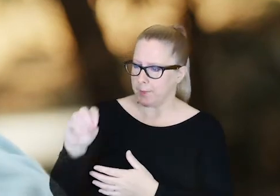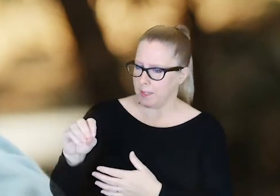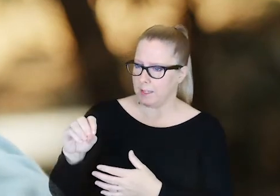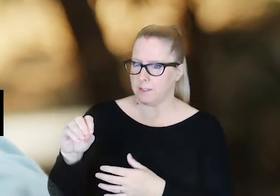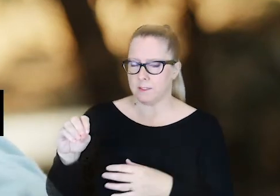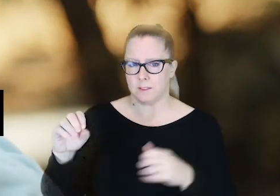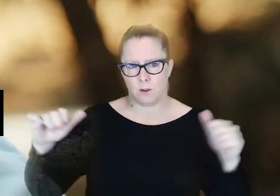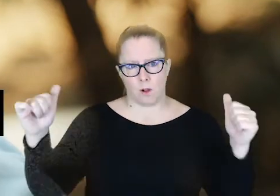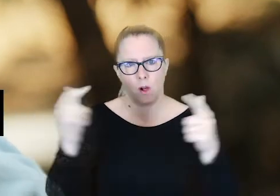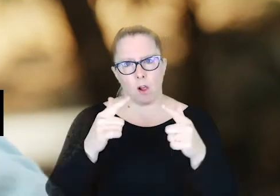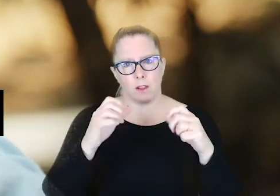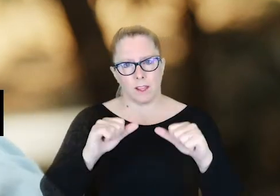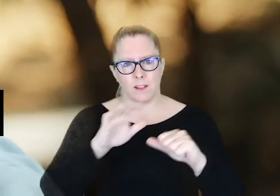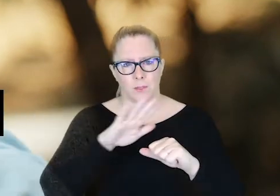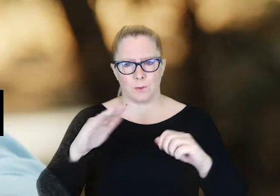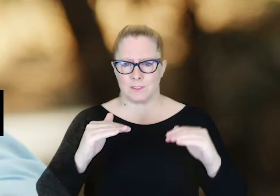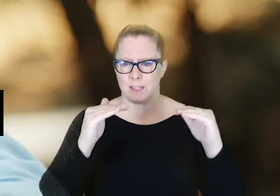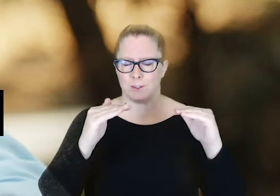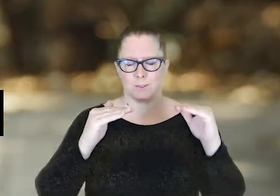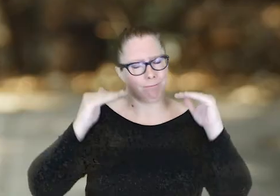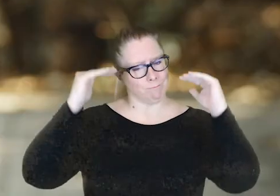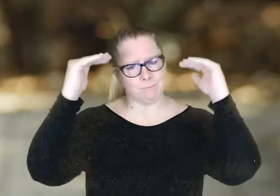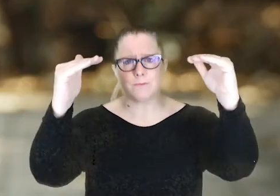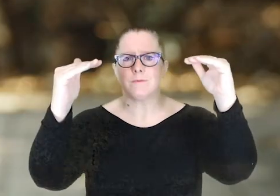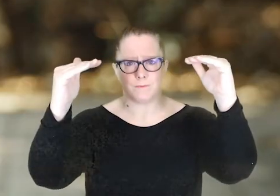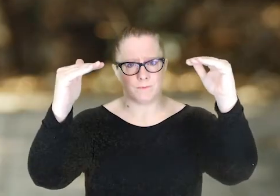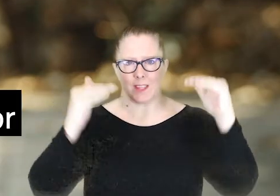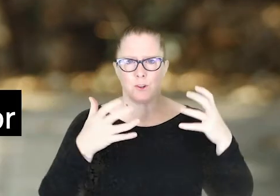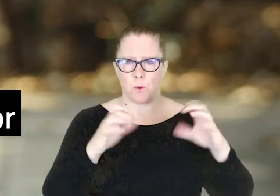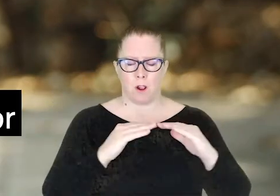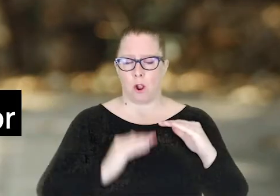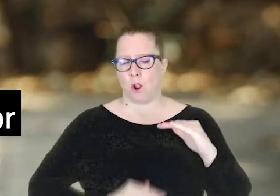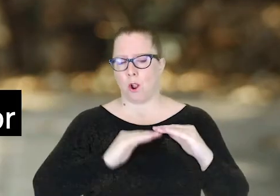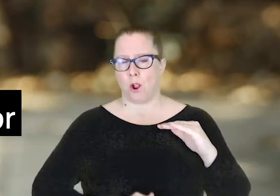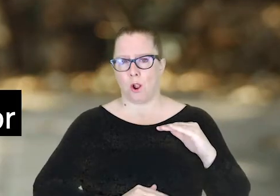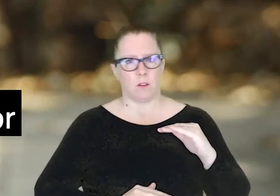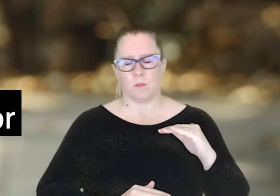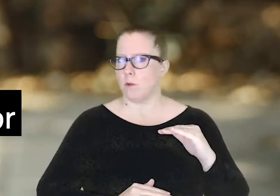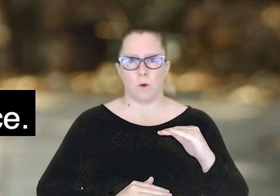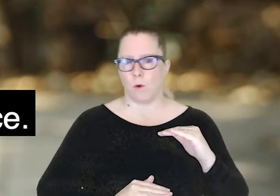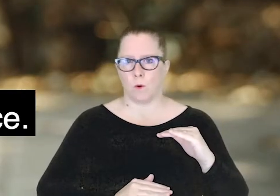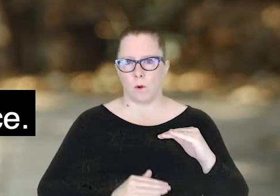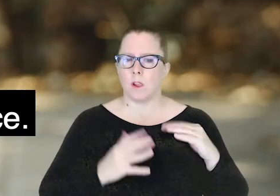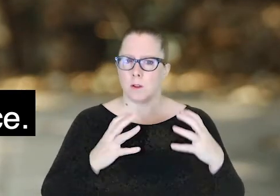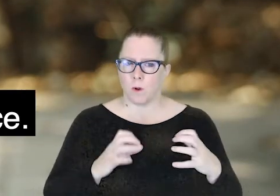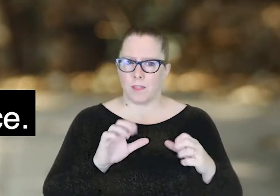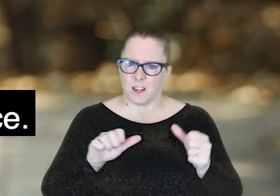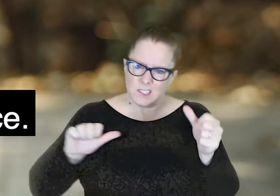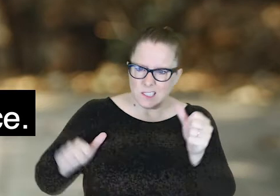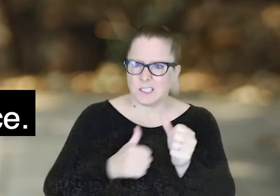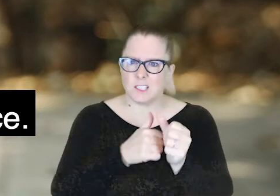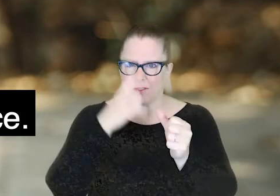schools really meet the highest standards. We want accessibility to be not the lowest common denominator, but